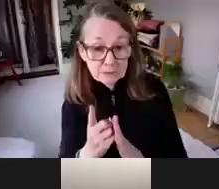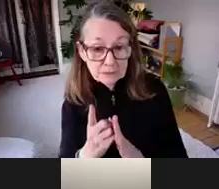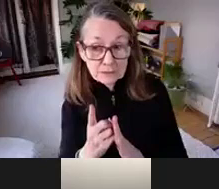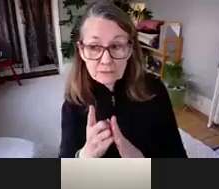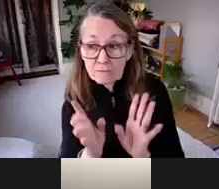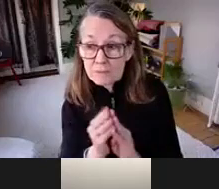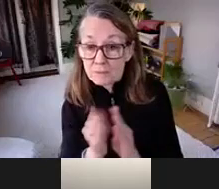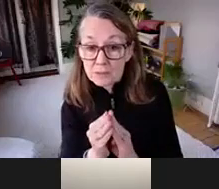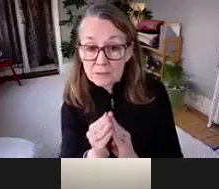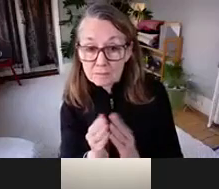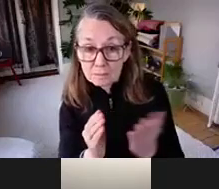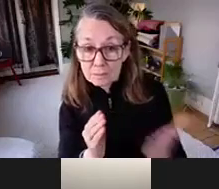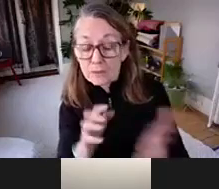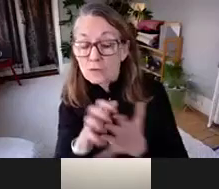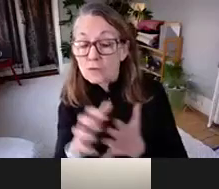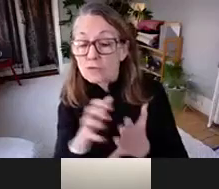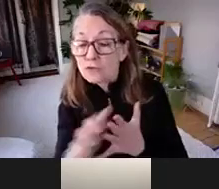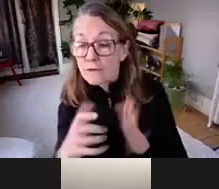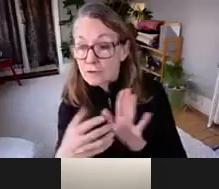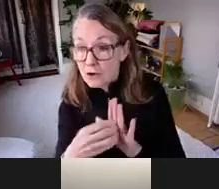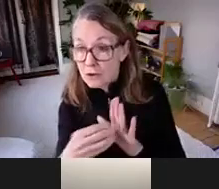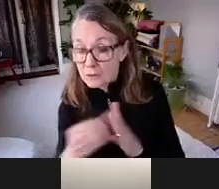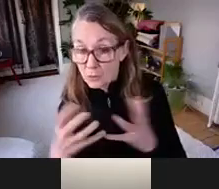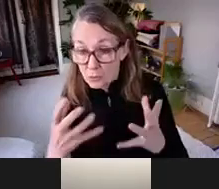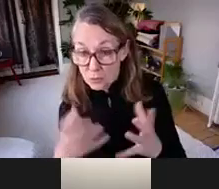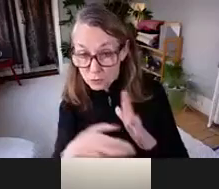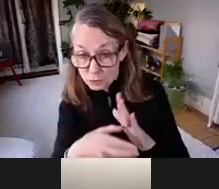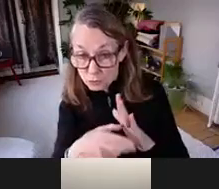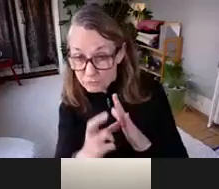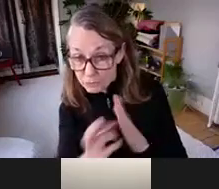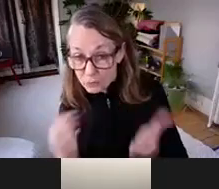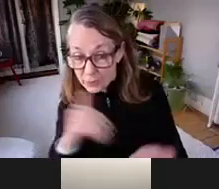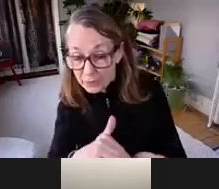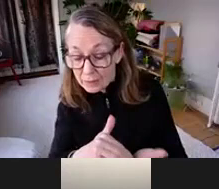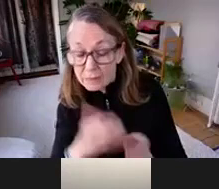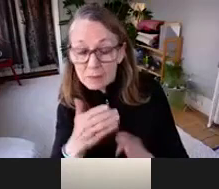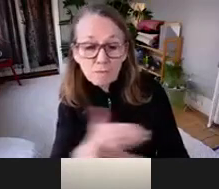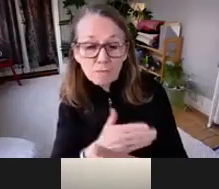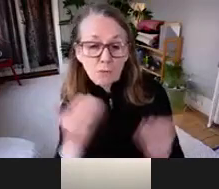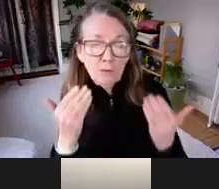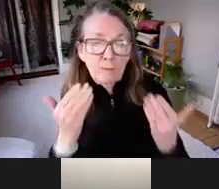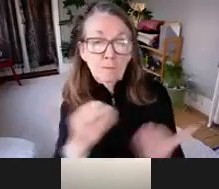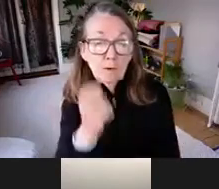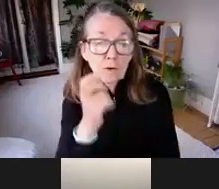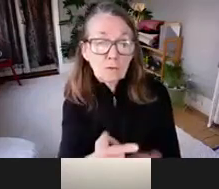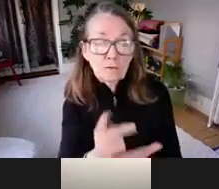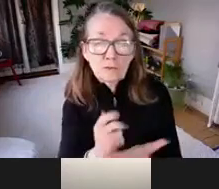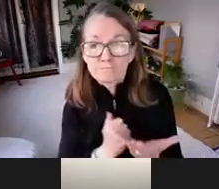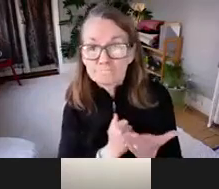So this is a draft copy, and we just want to review it one more time before we approve it and submit it